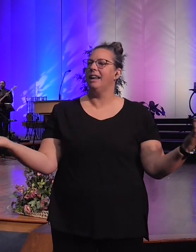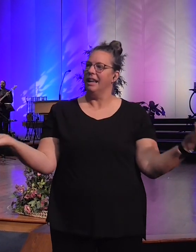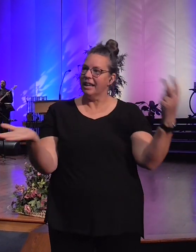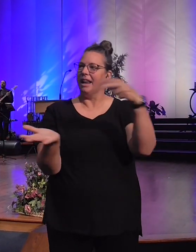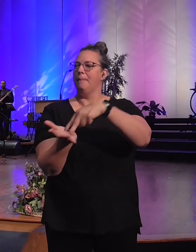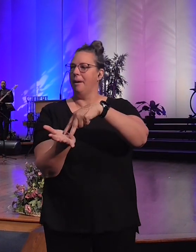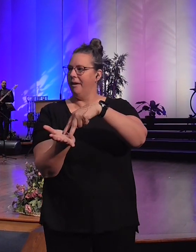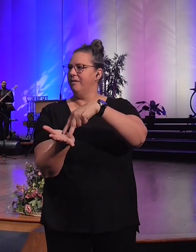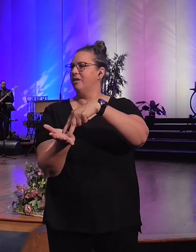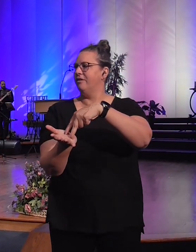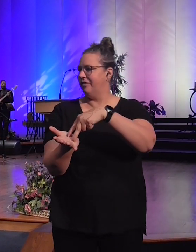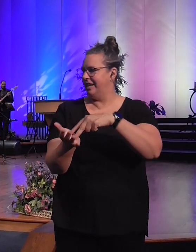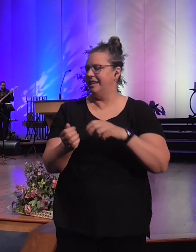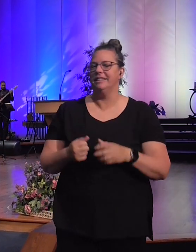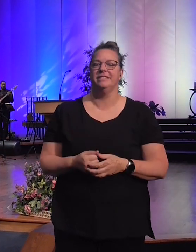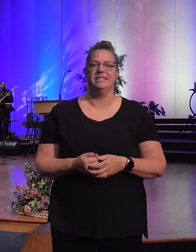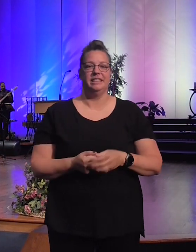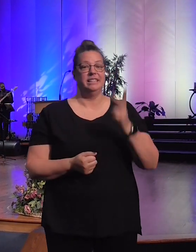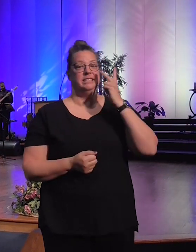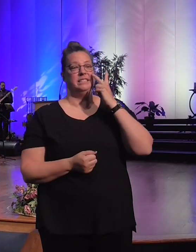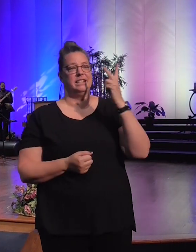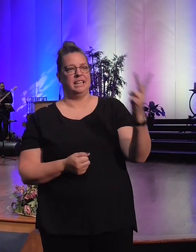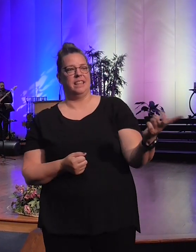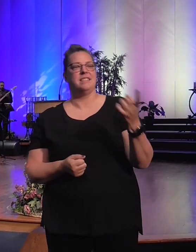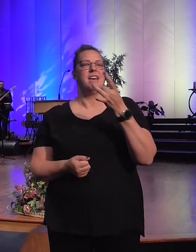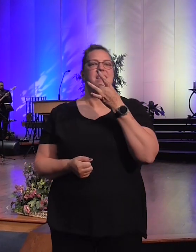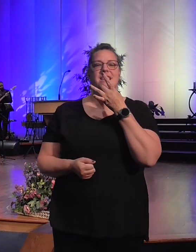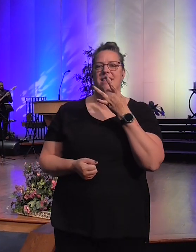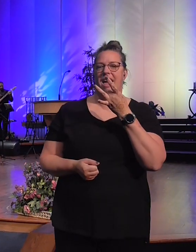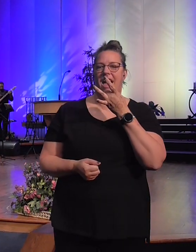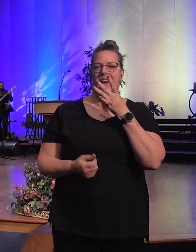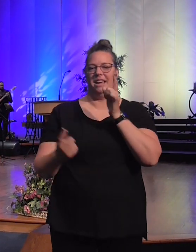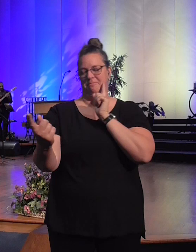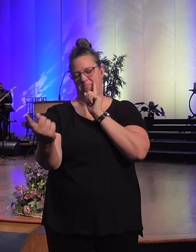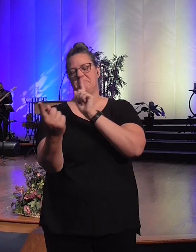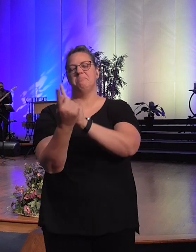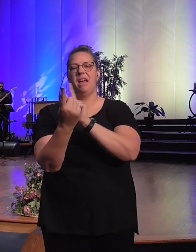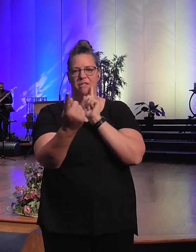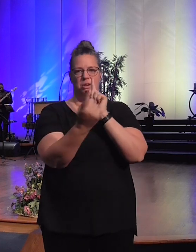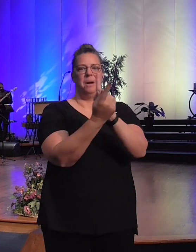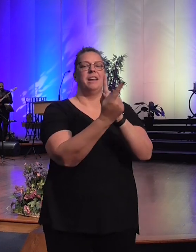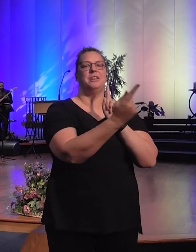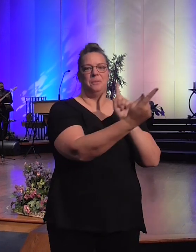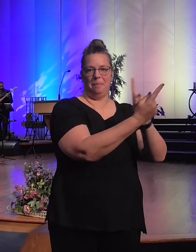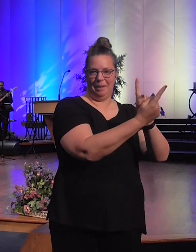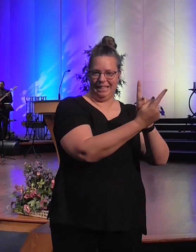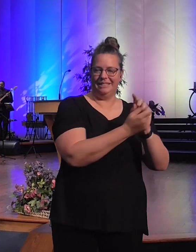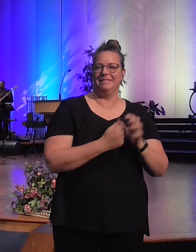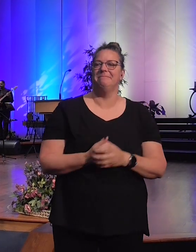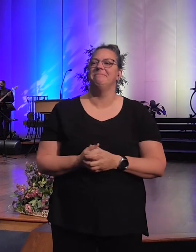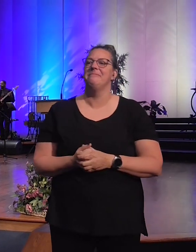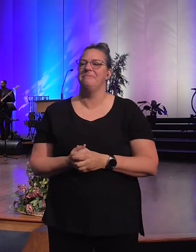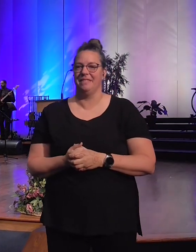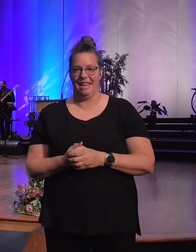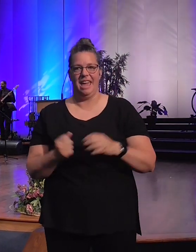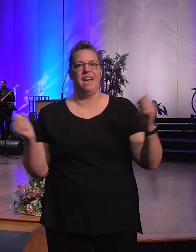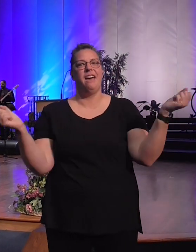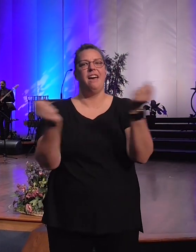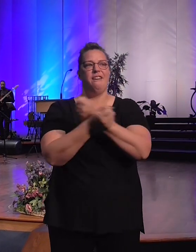Everybody, get up on your feet. See the light in everybody you meet.